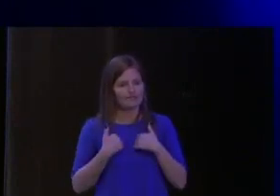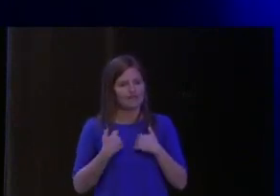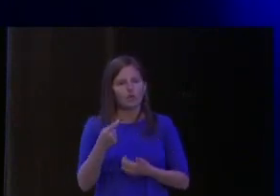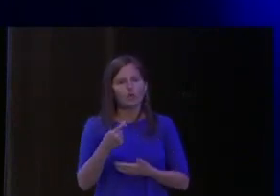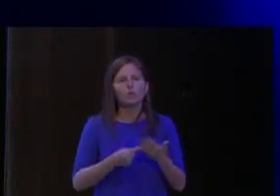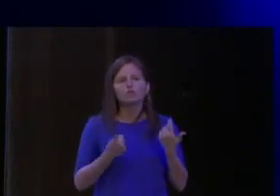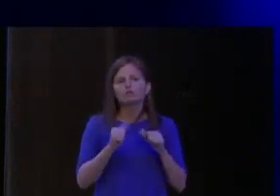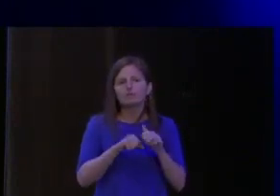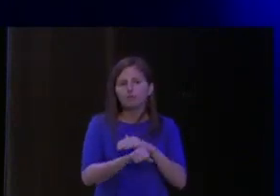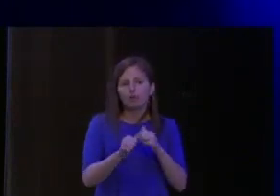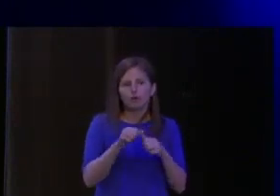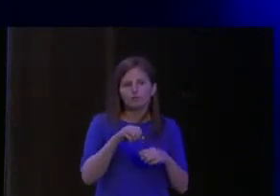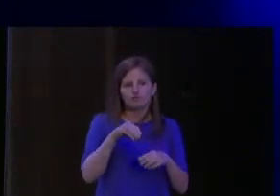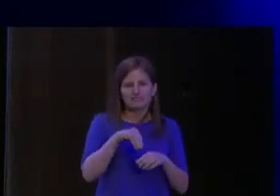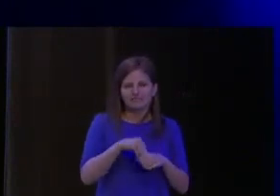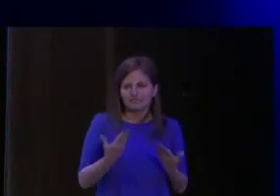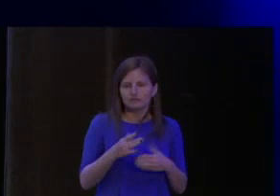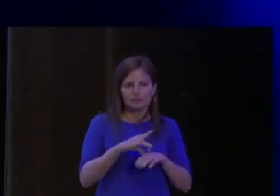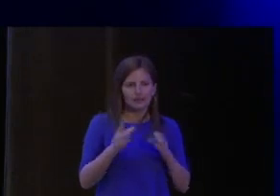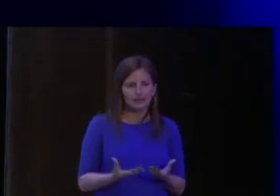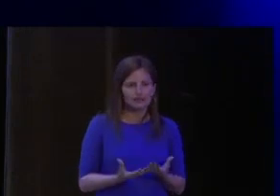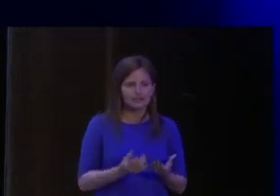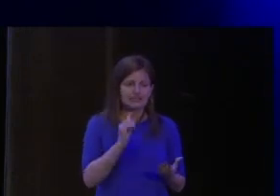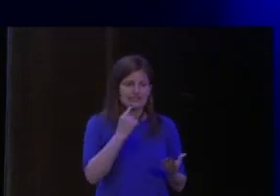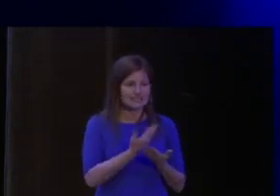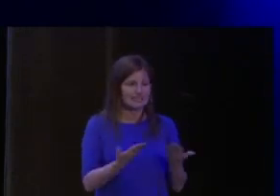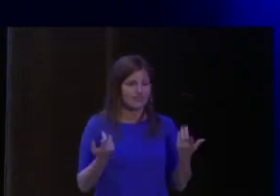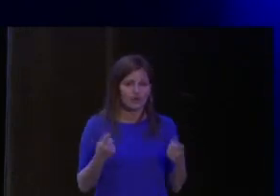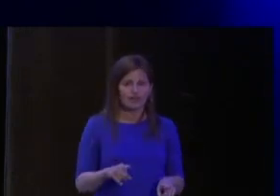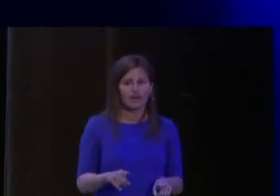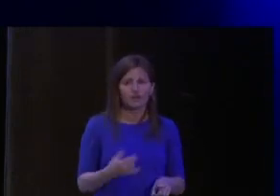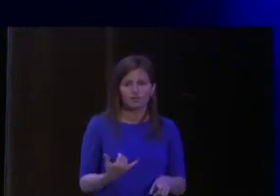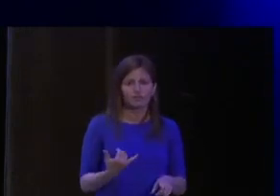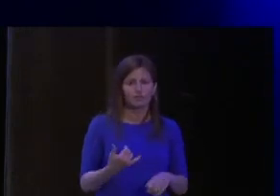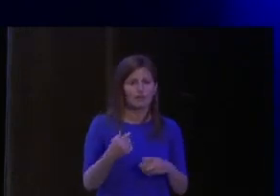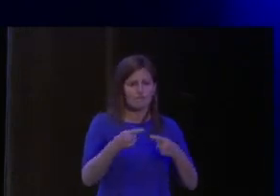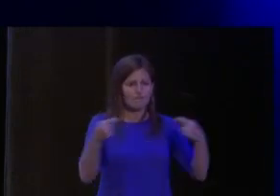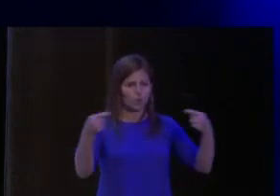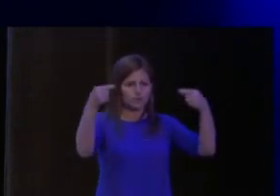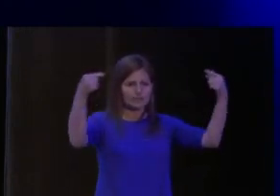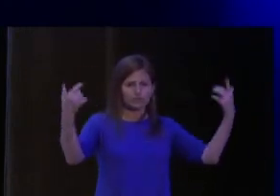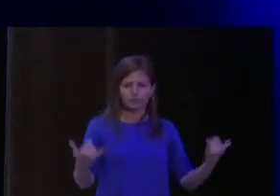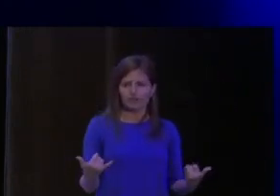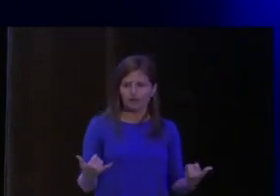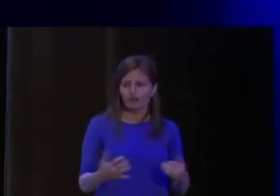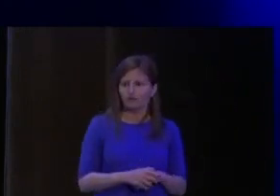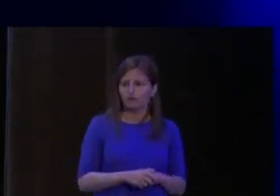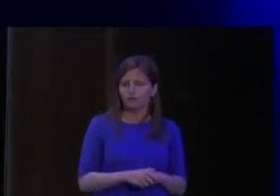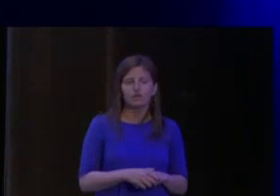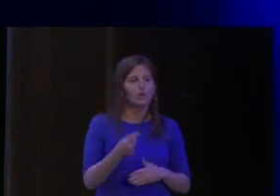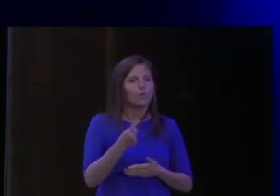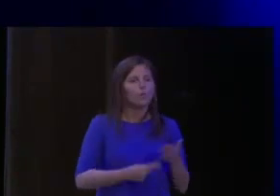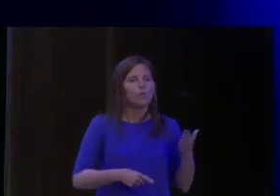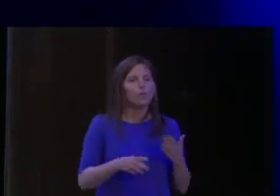What's trying to be born right now on the planet? This is intense stuff going down right now. Polarization, this is intense stuff going on right now.